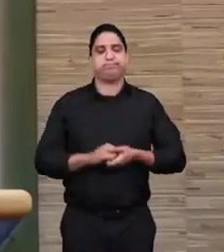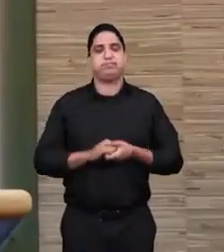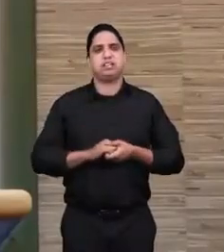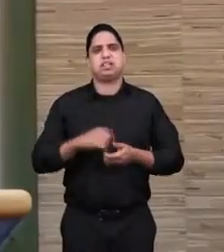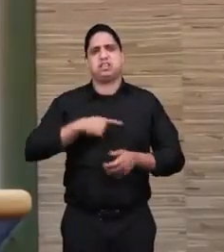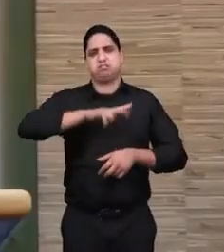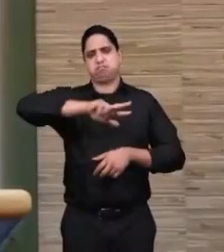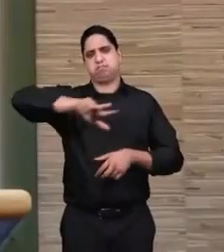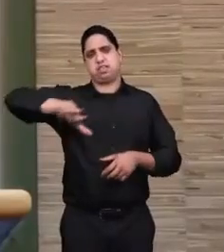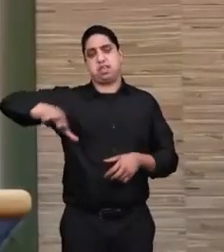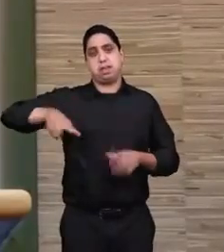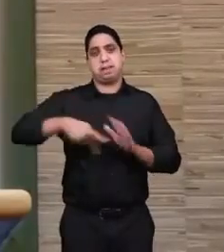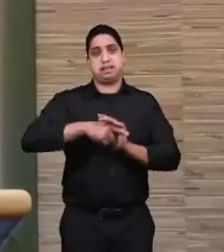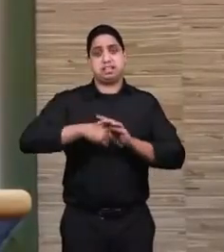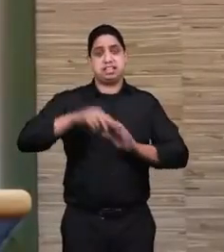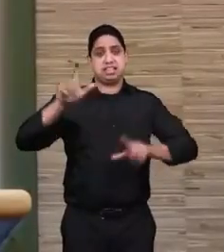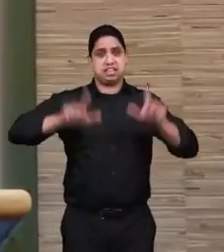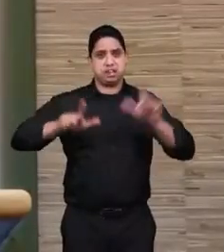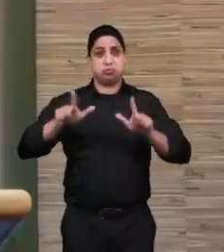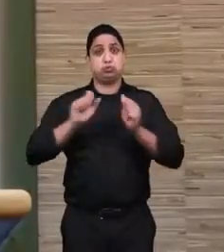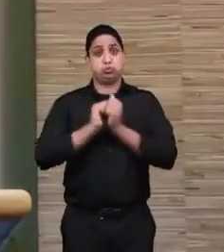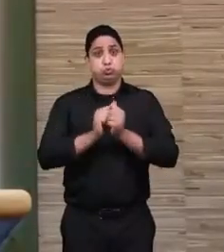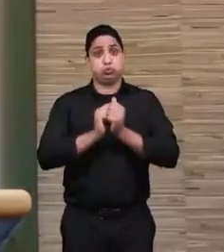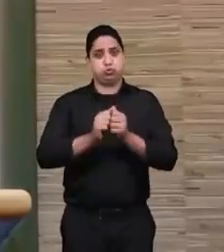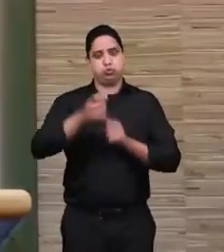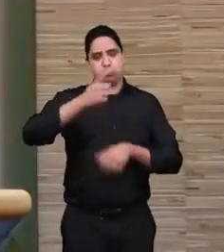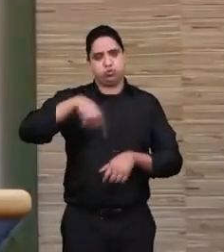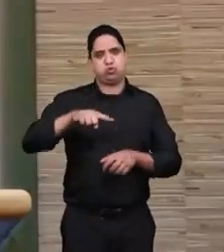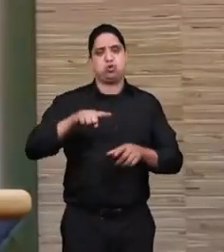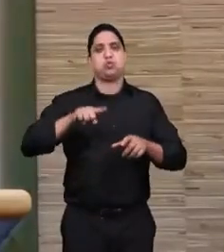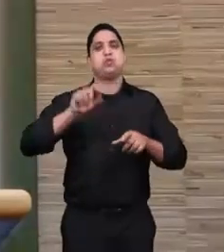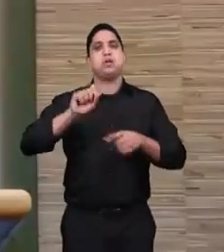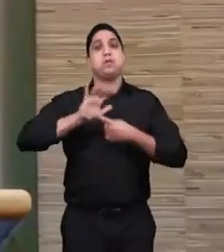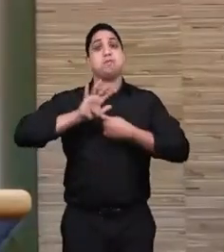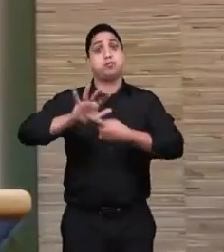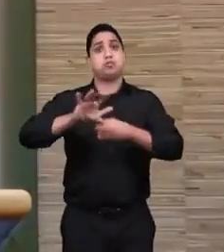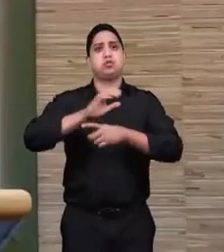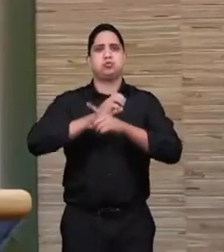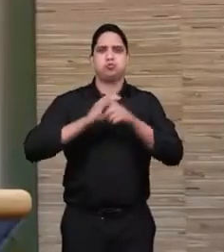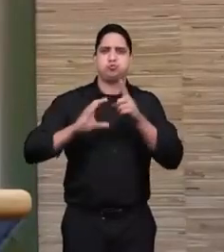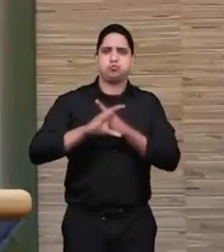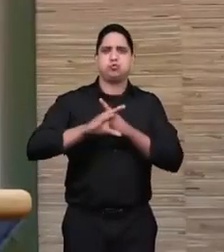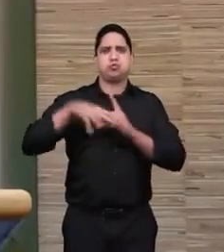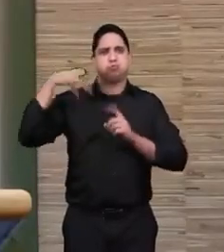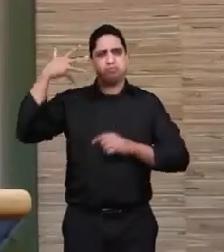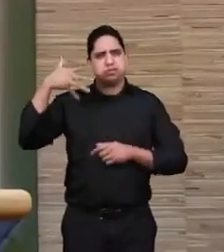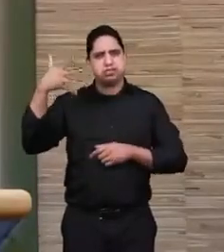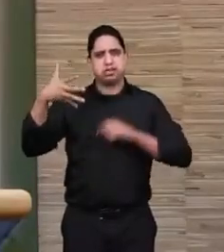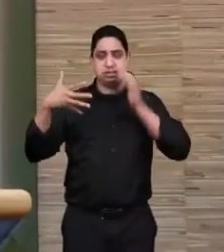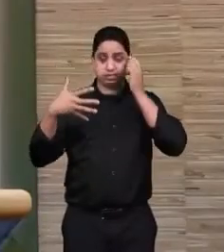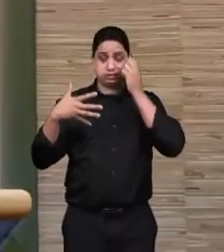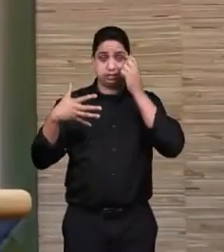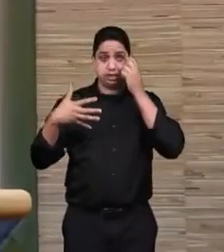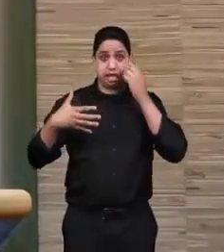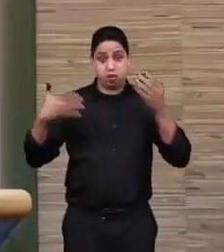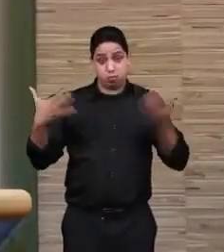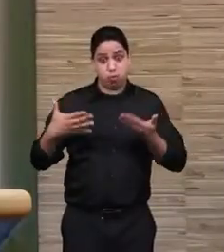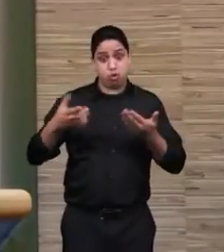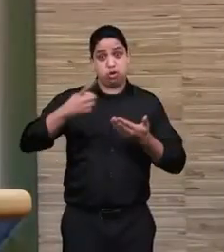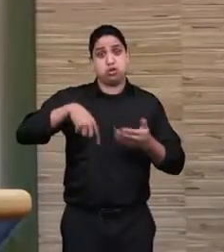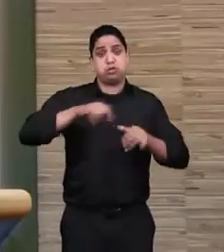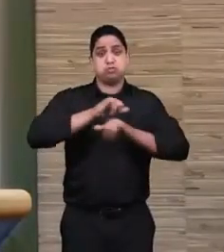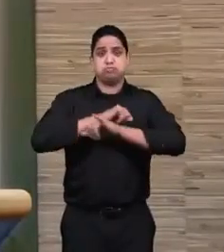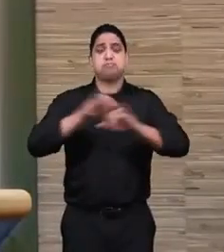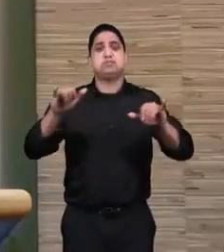or stations which are working with us, transmitting the messages which are now being